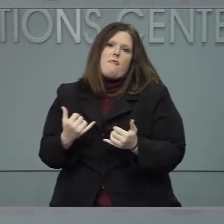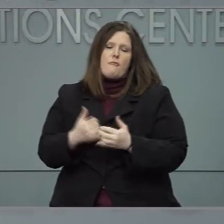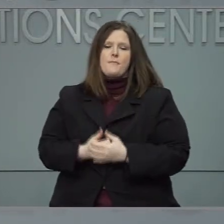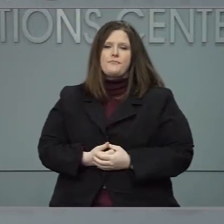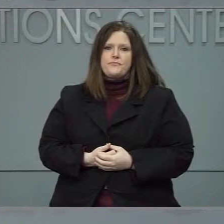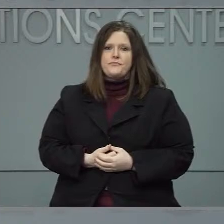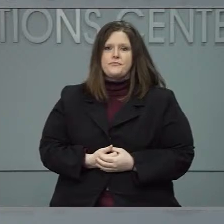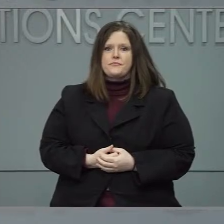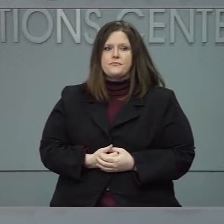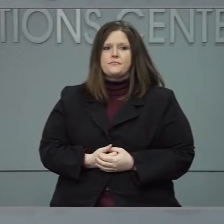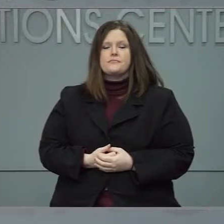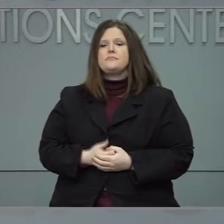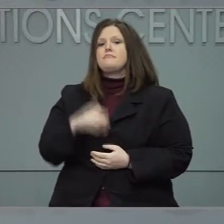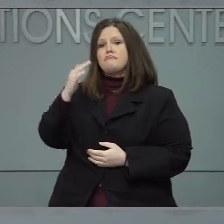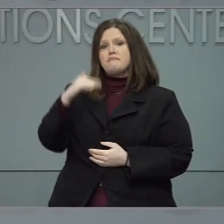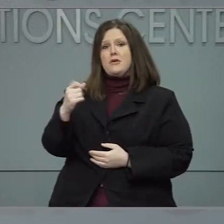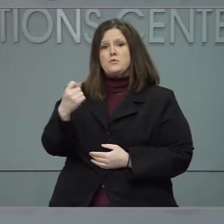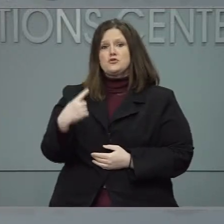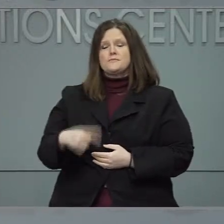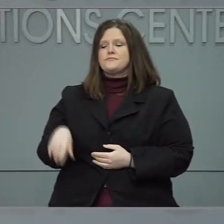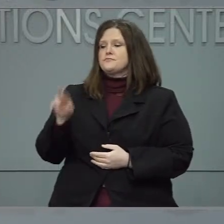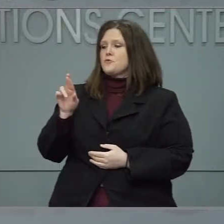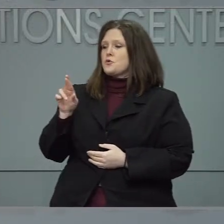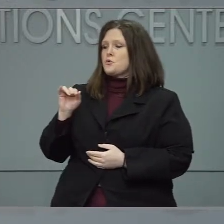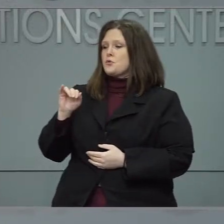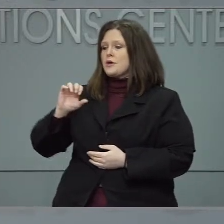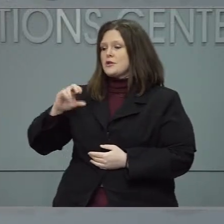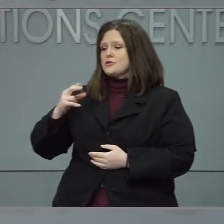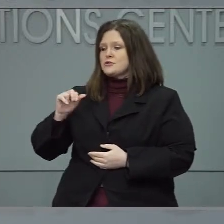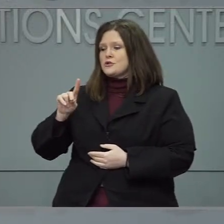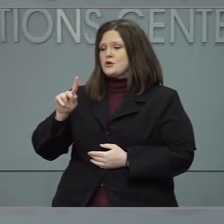Our next question is from Richard Craver with the Winston-Salem Journal.